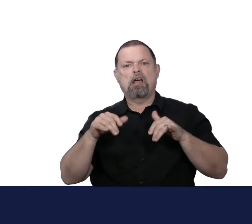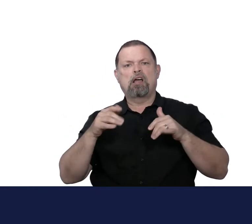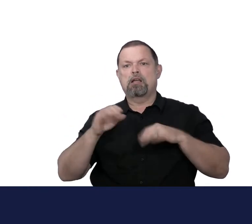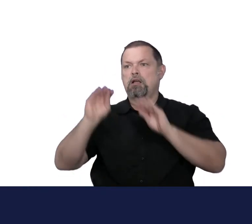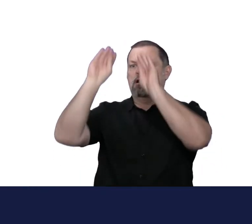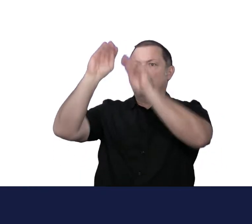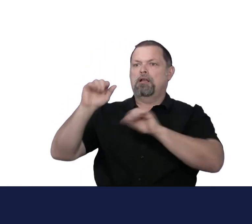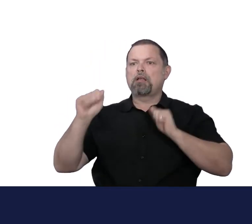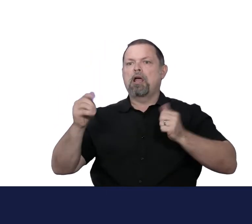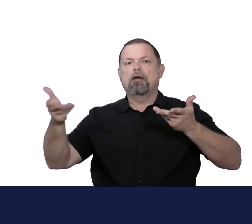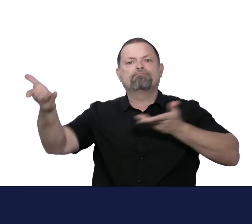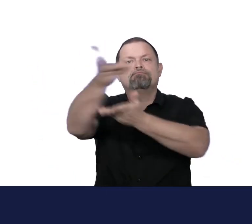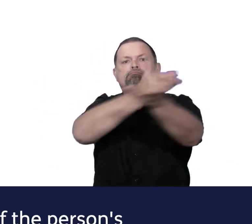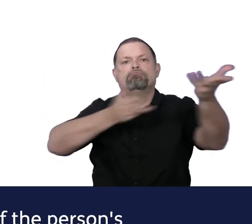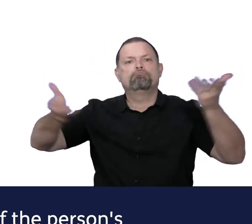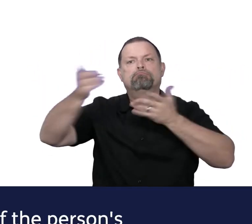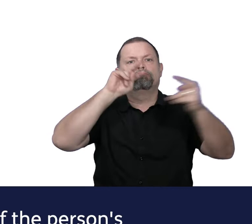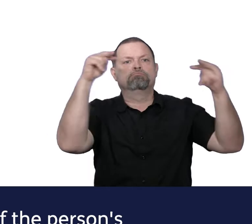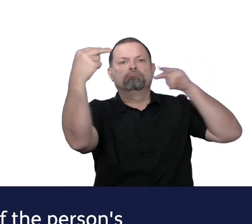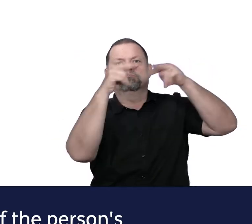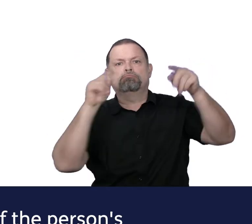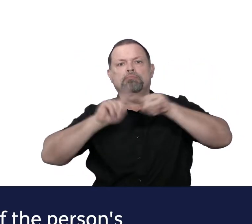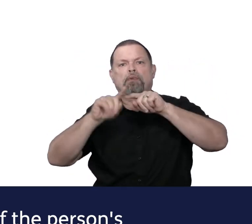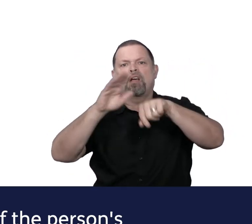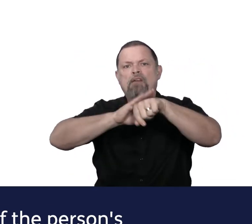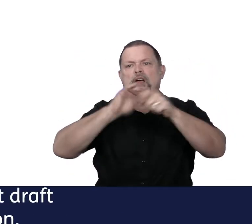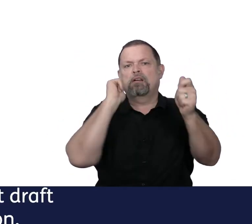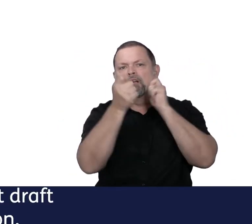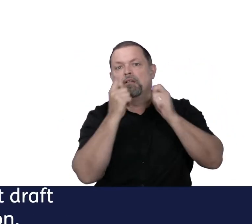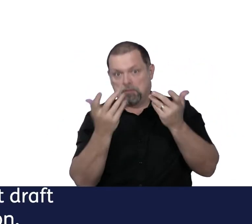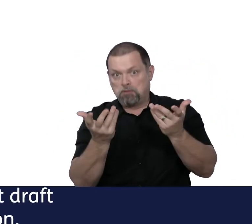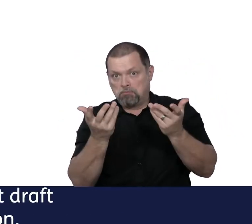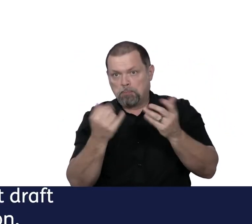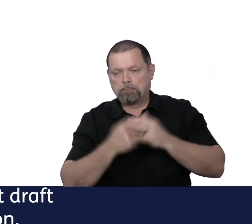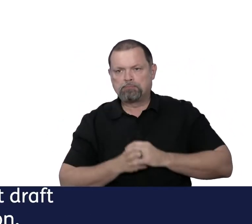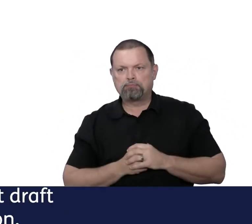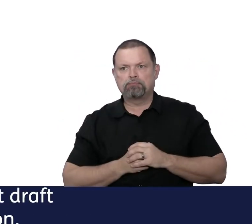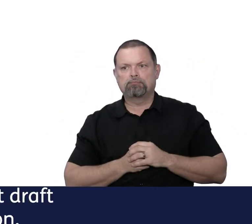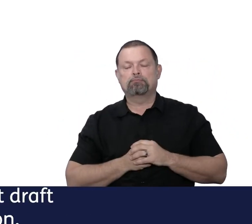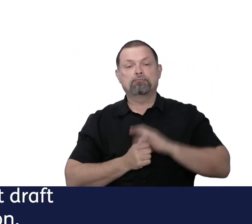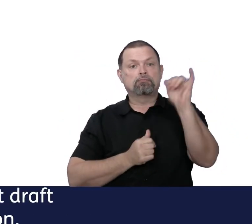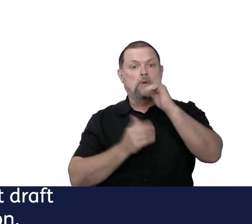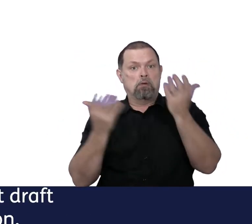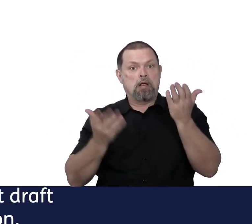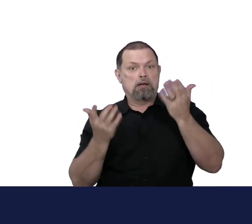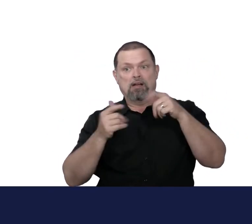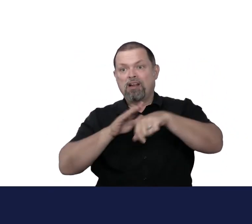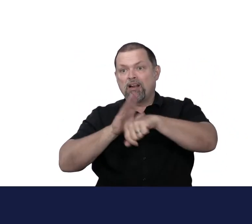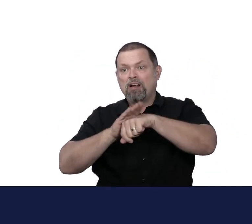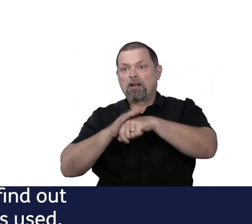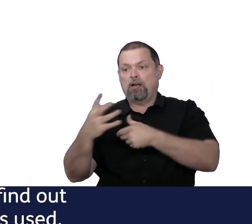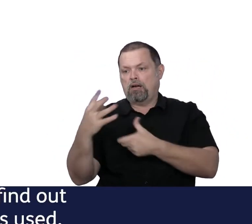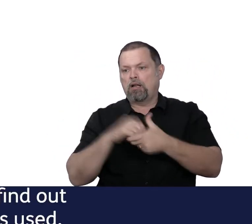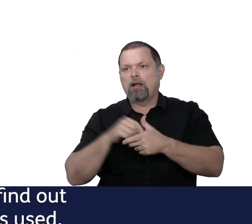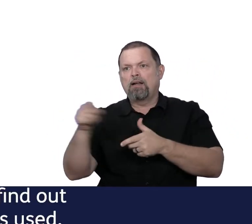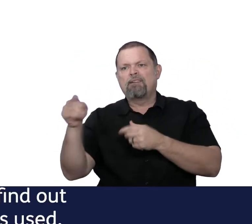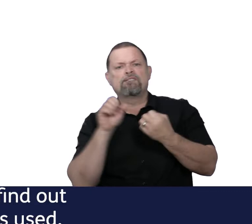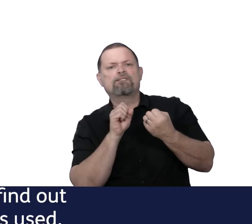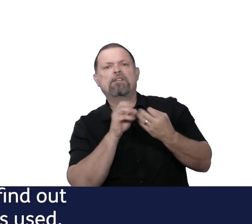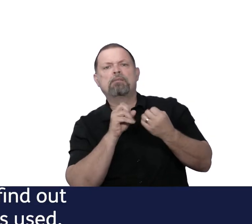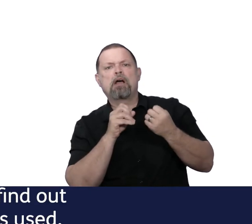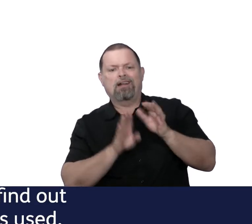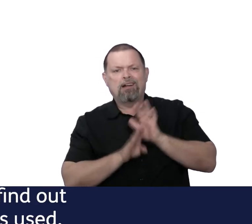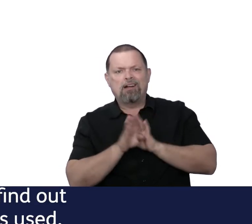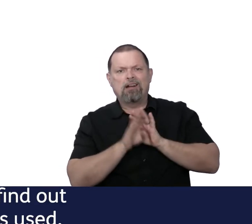gave. They might include some of the person's feedback in the first draft of the regulation. People can check